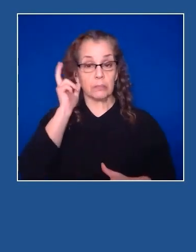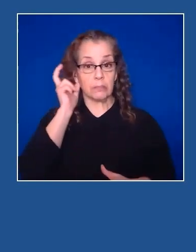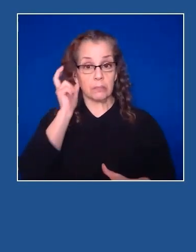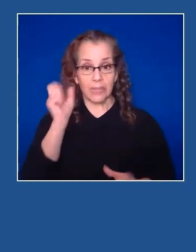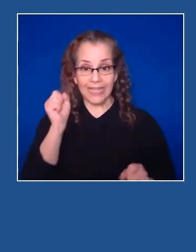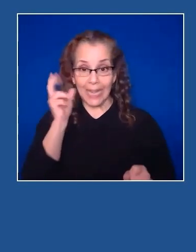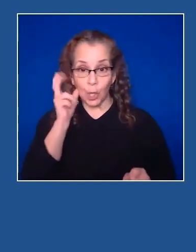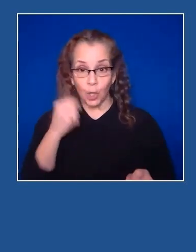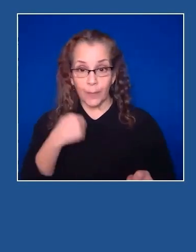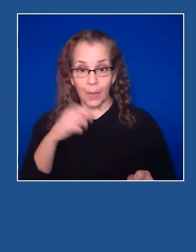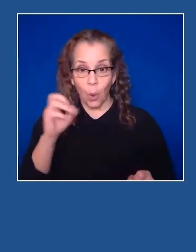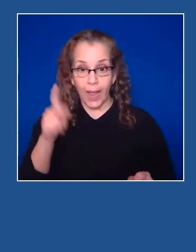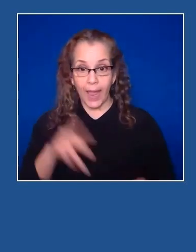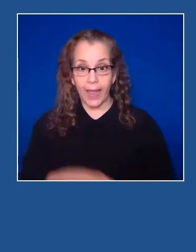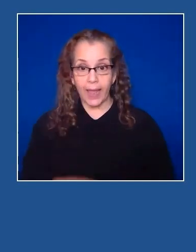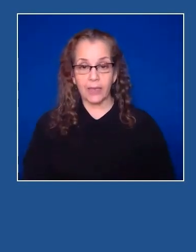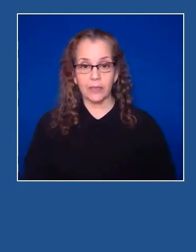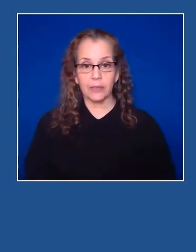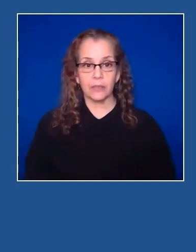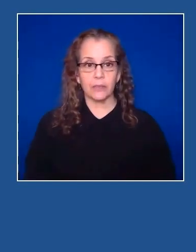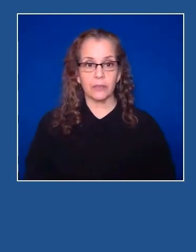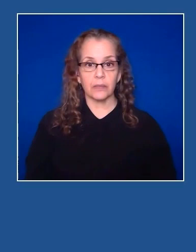Alan?